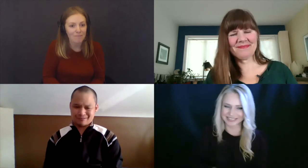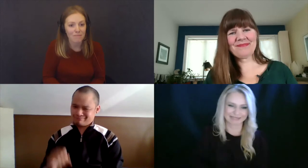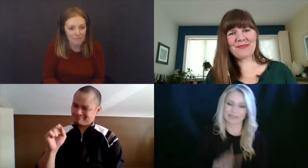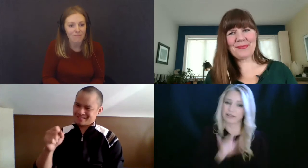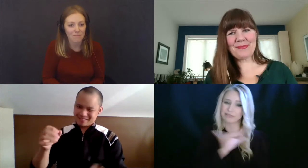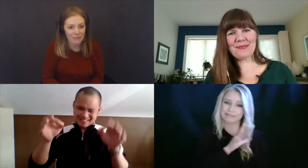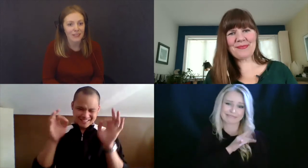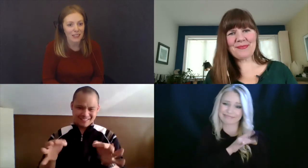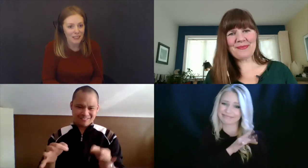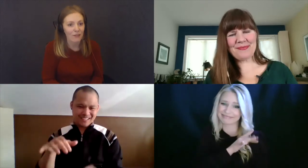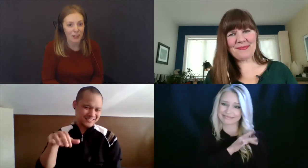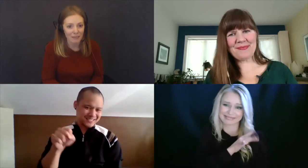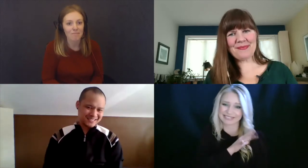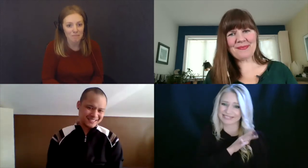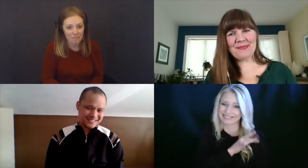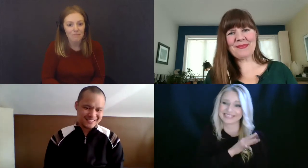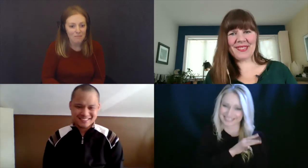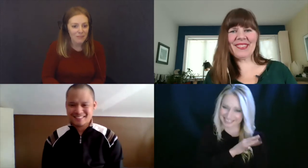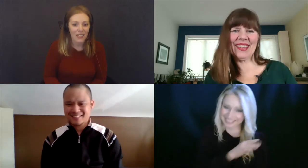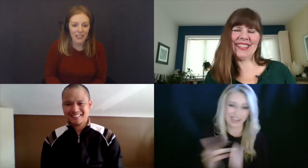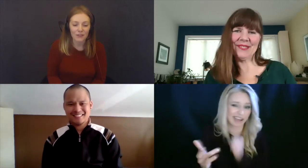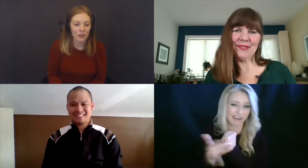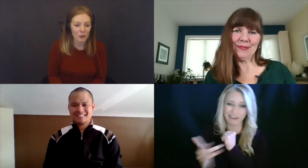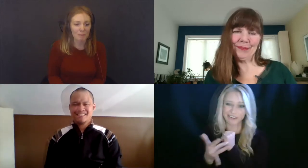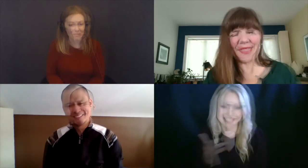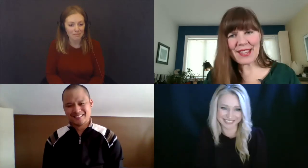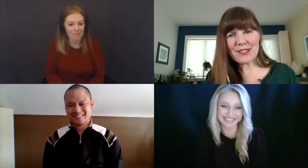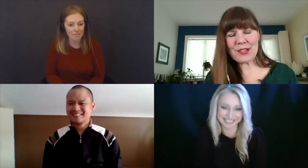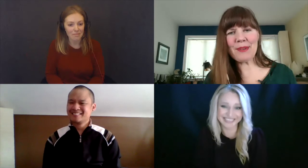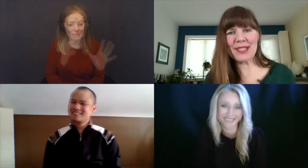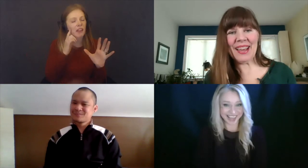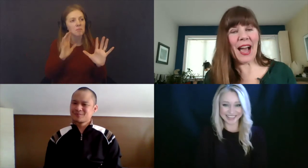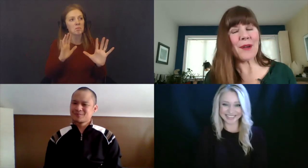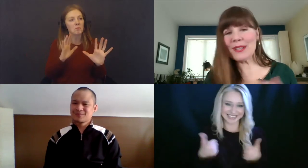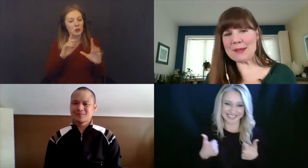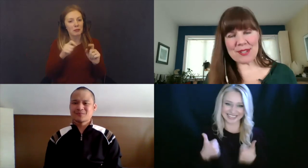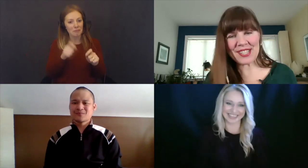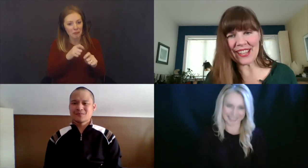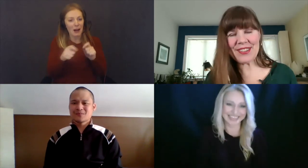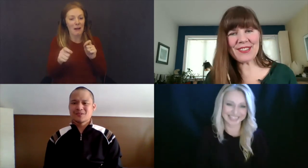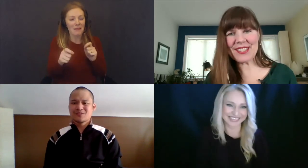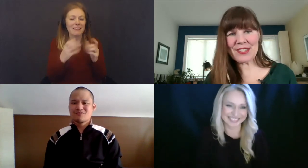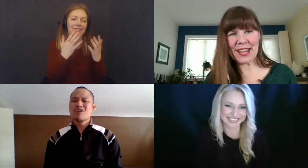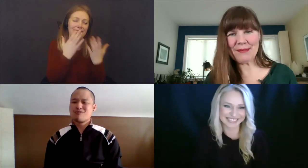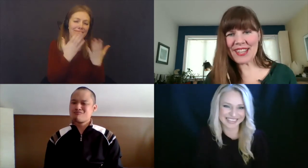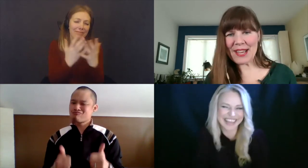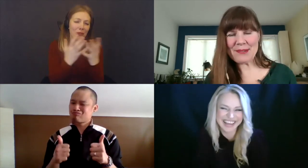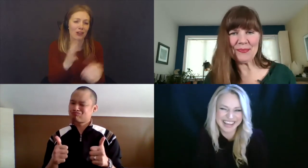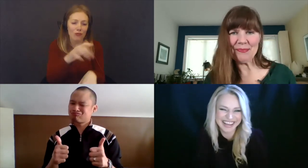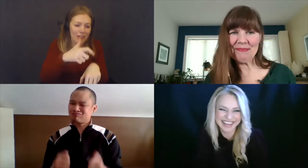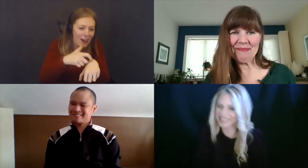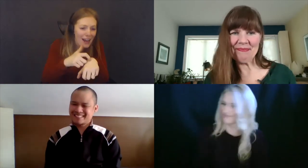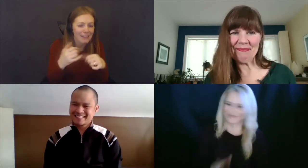Absolutely. Definitely. Great. And it's very cool. Thank you so much. I really appreciate you giving us your time